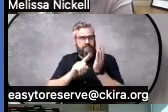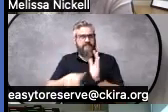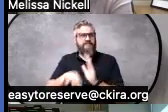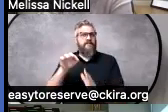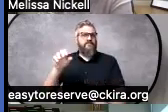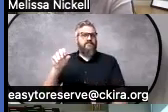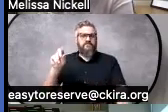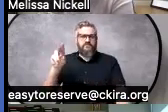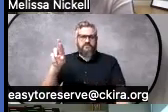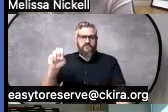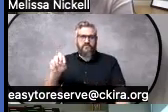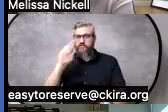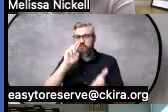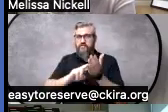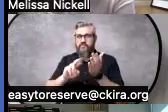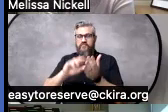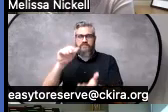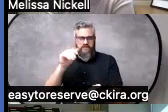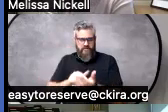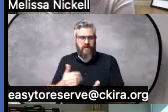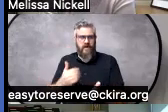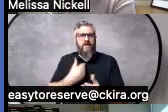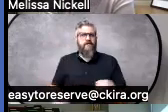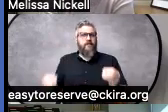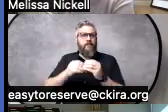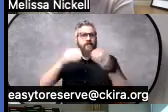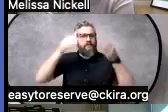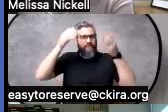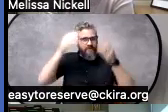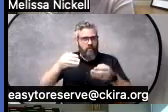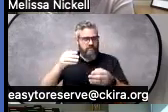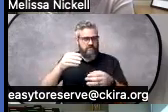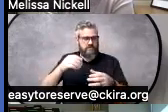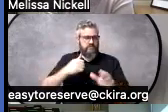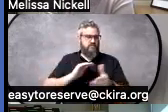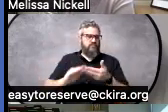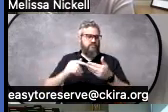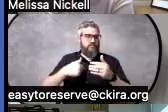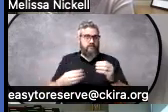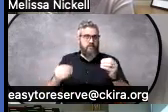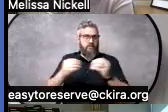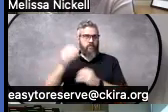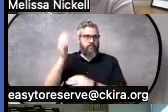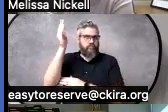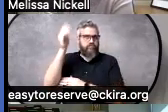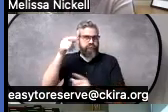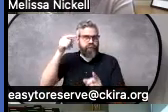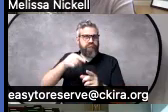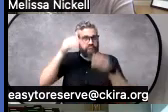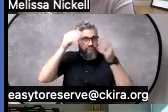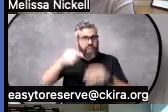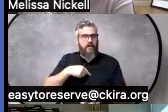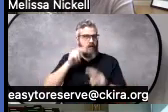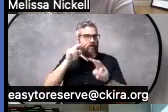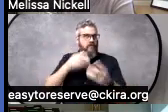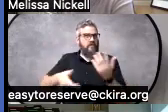We will have more trainee-led talks or focused talks, excuse me. I'm just looking forward to interacting with you all further. And